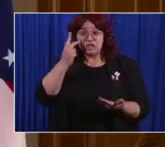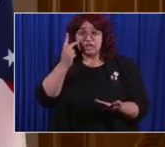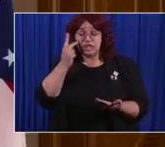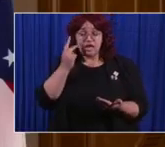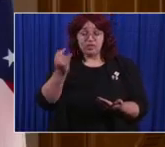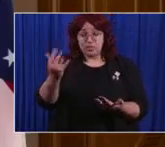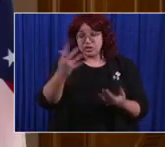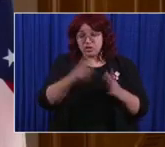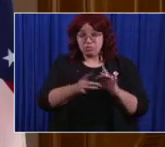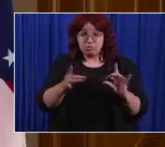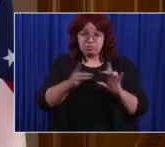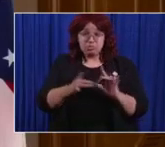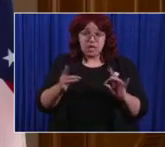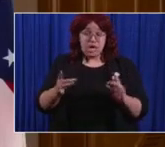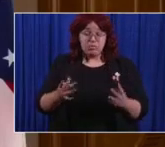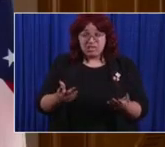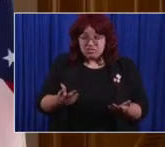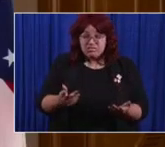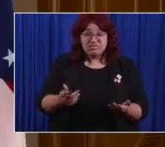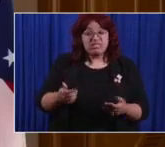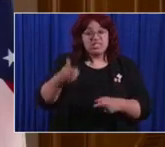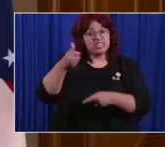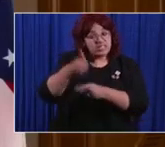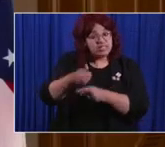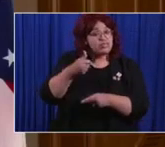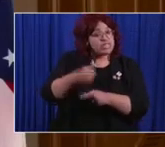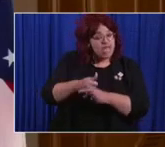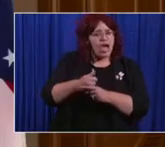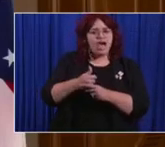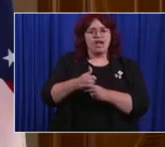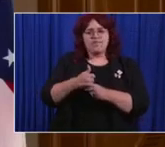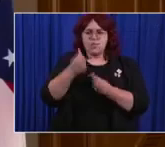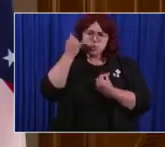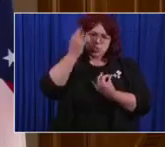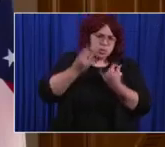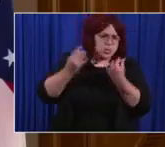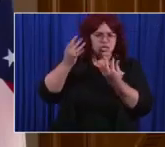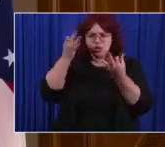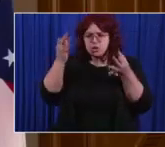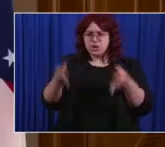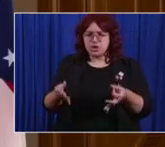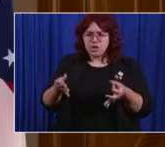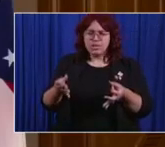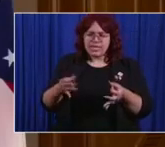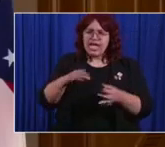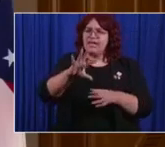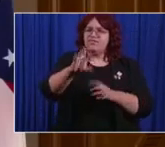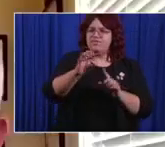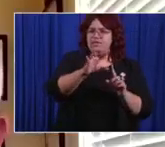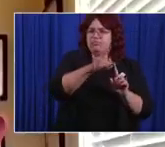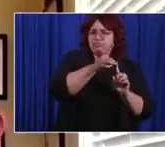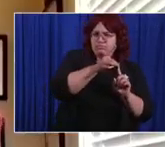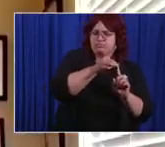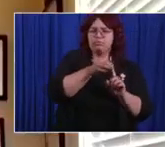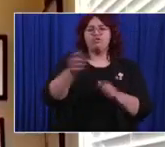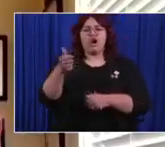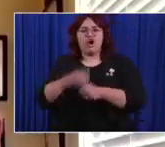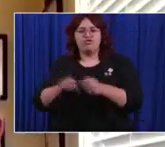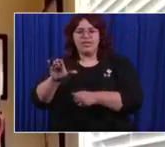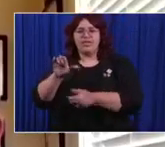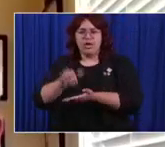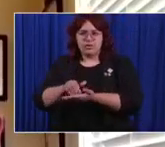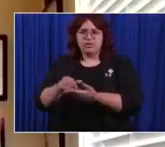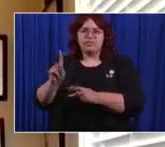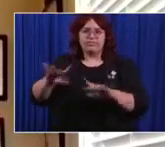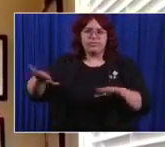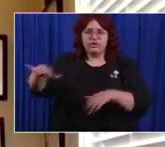that, because he worked on that 50 number. Thank you, Governor. You summarized